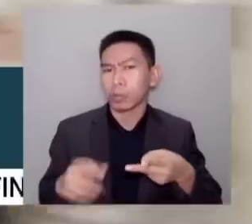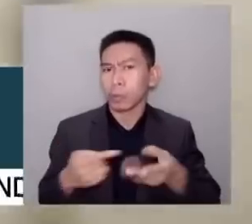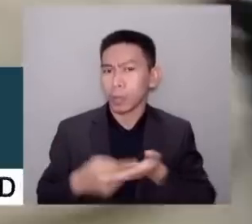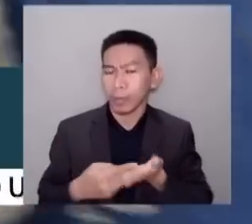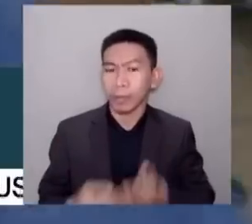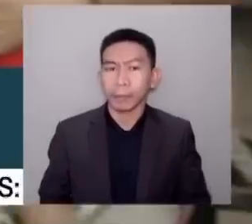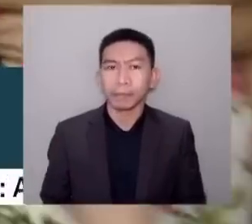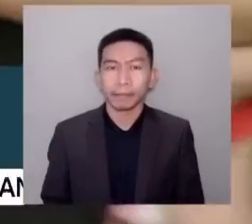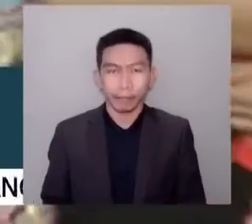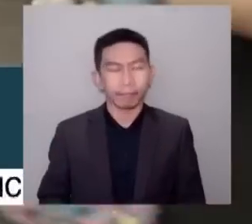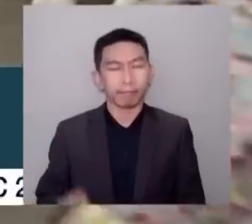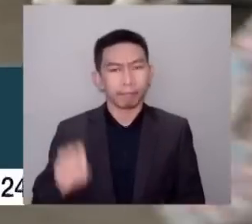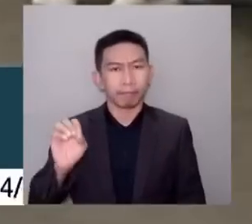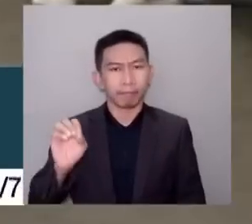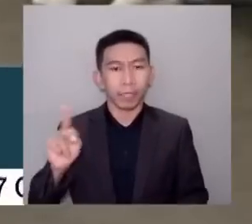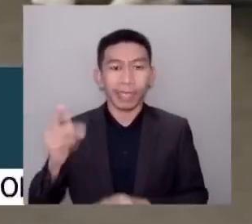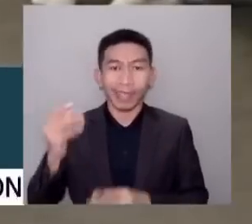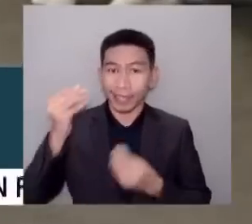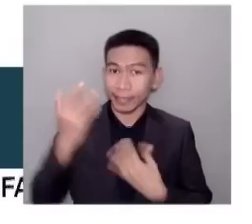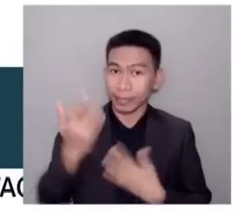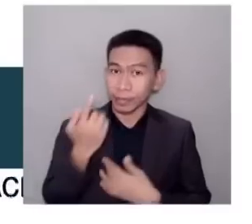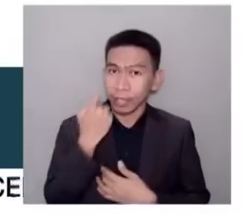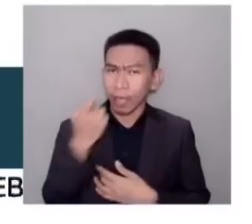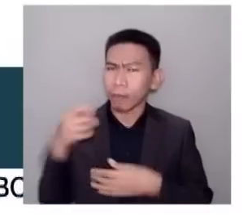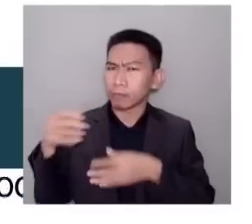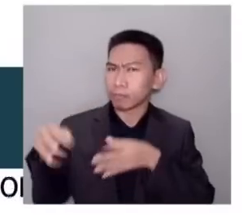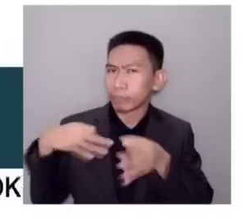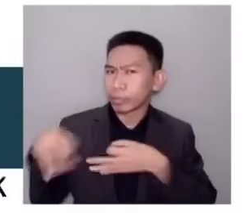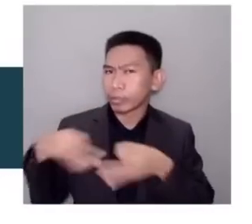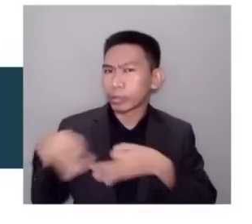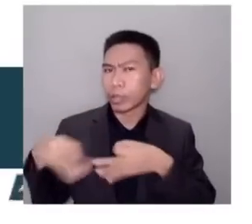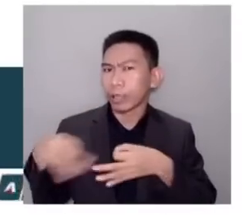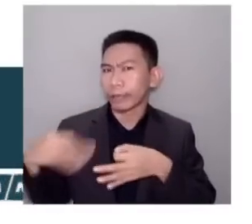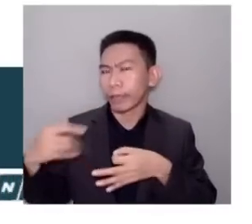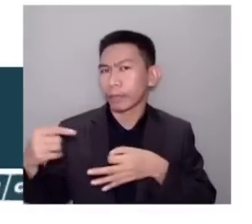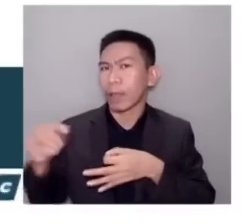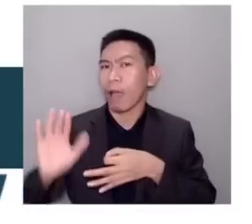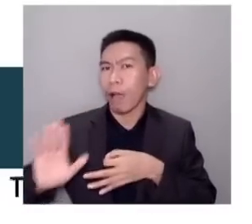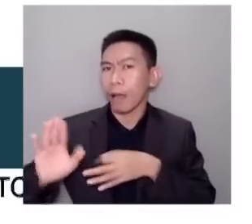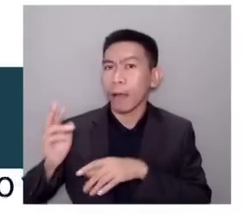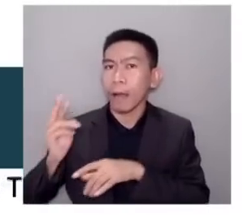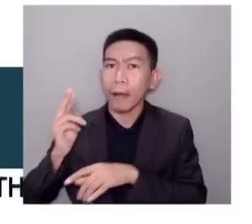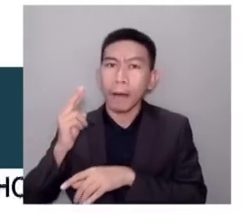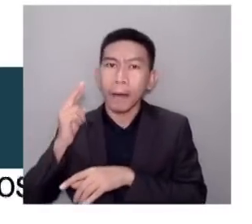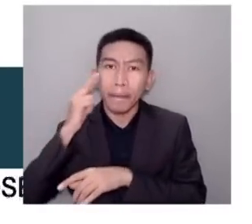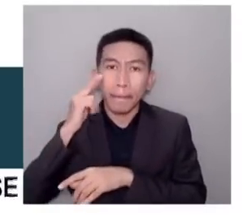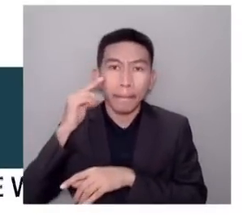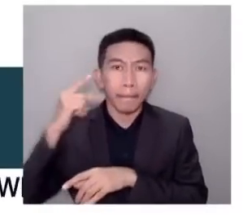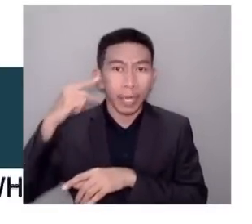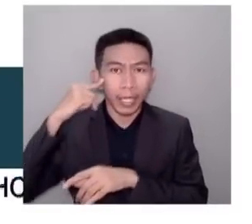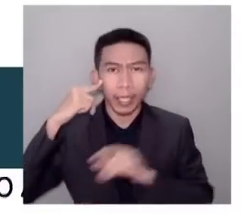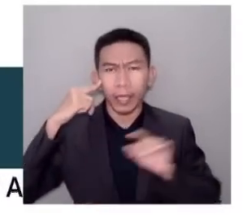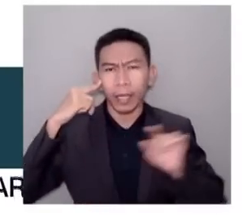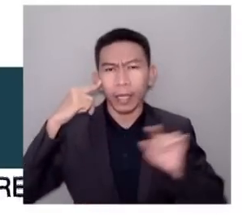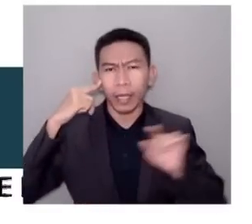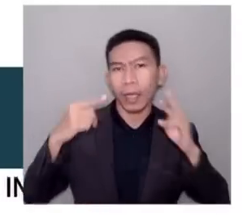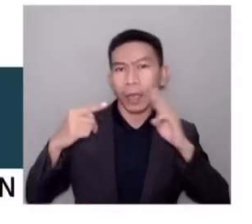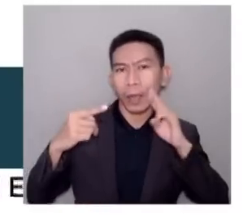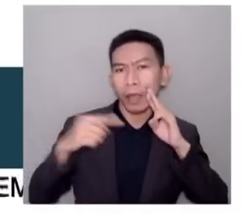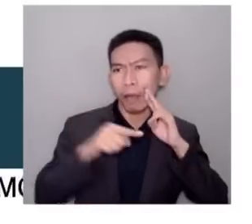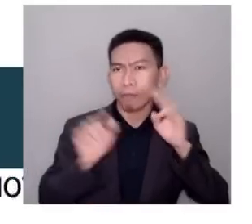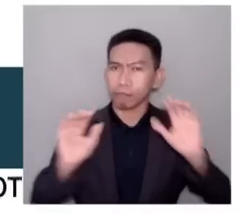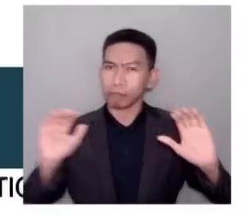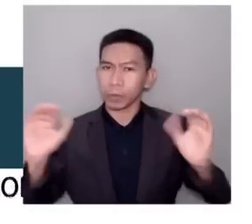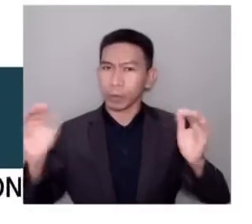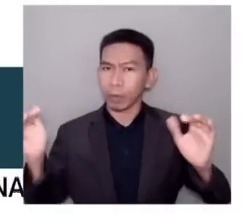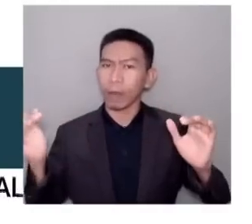you were, when you were telling us in detail about the version of Senator Padilla and Senator Ontiveros,